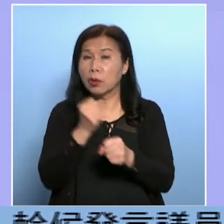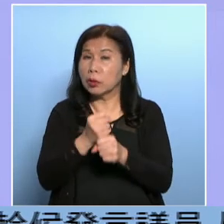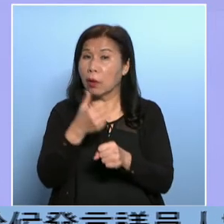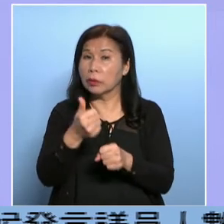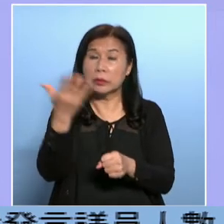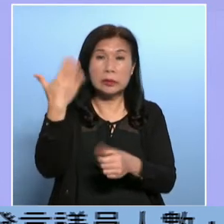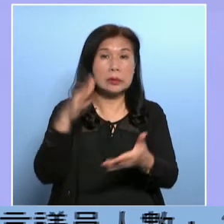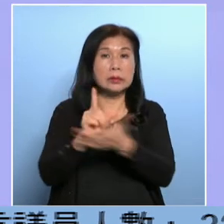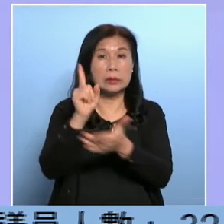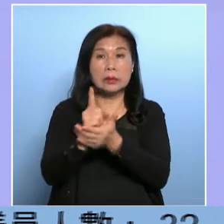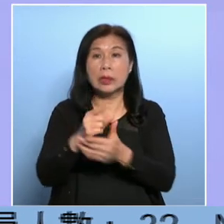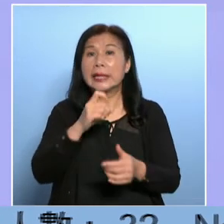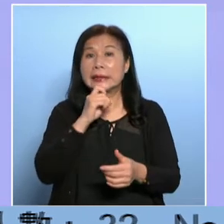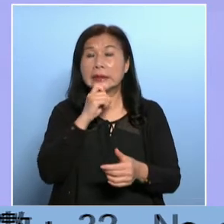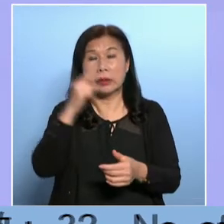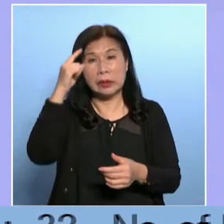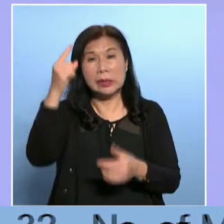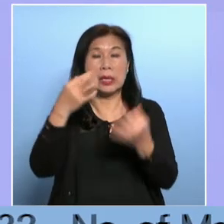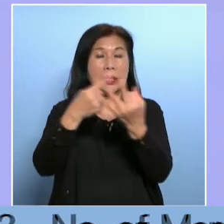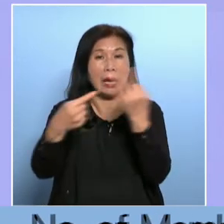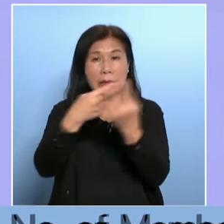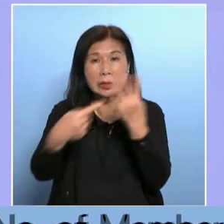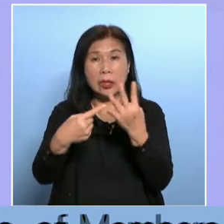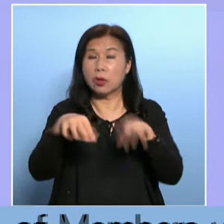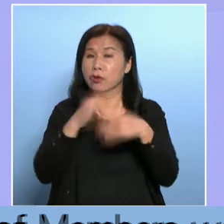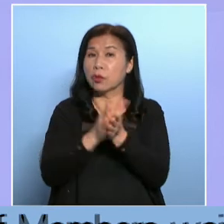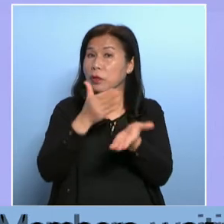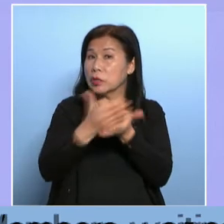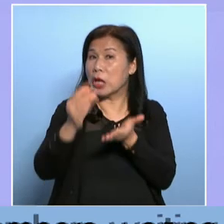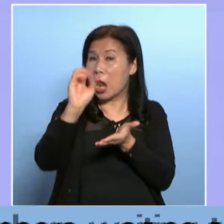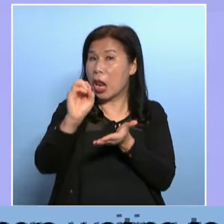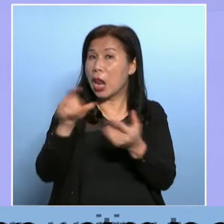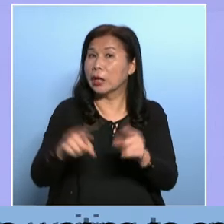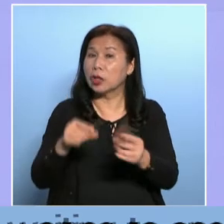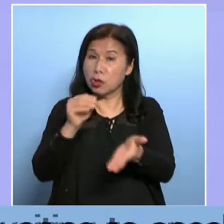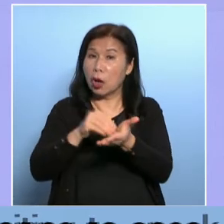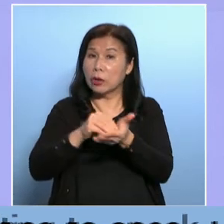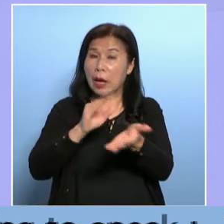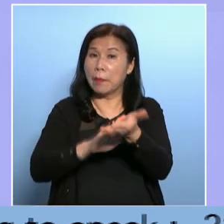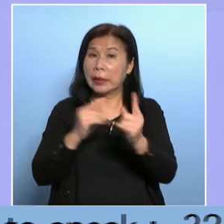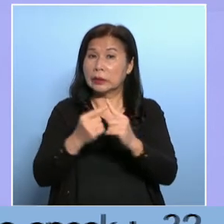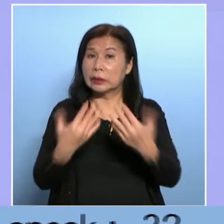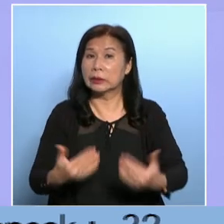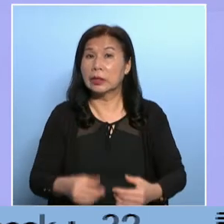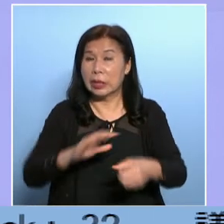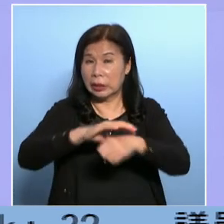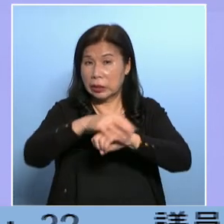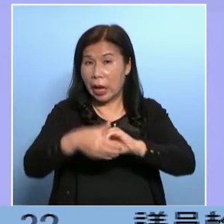Hong Kong has done a fairly good job, and we have quite some periods of zero cases. I wonder, do we